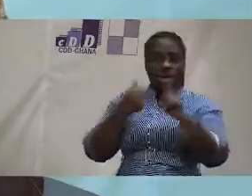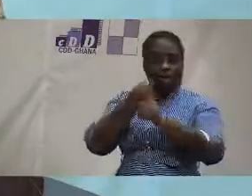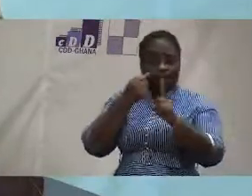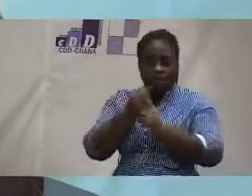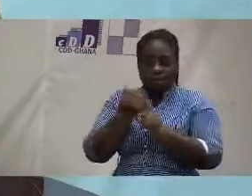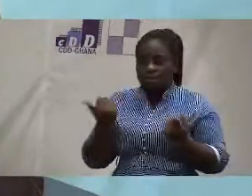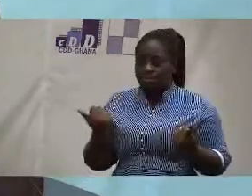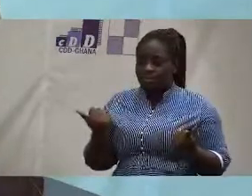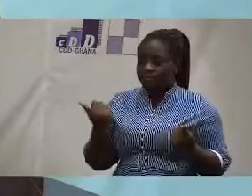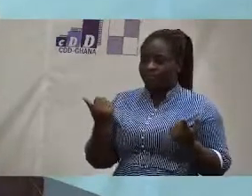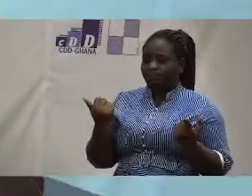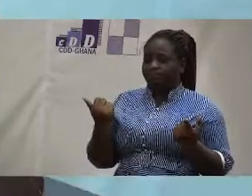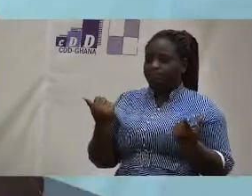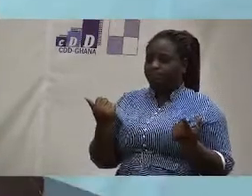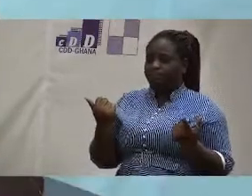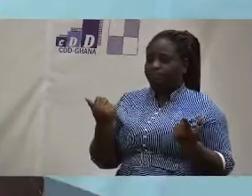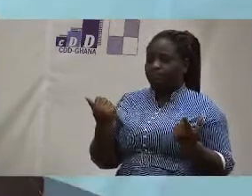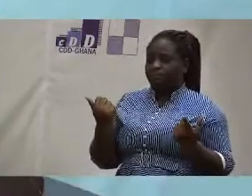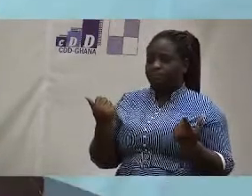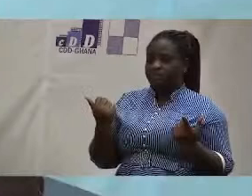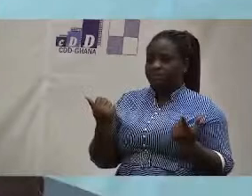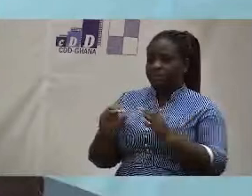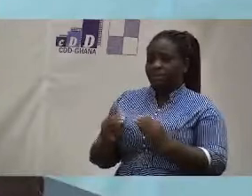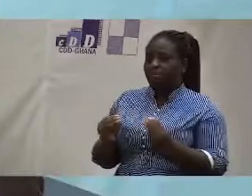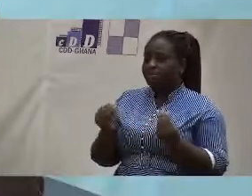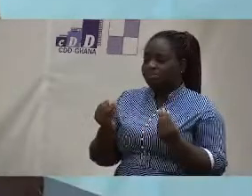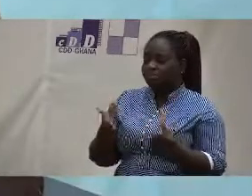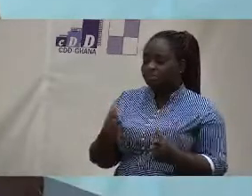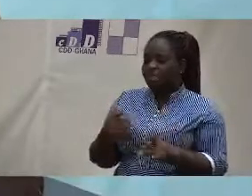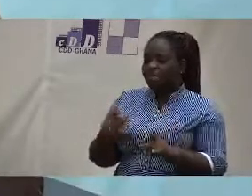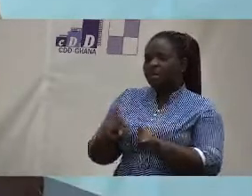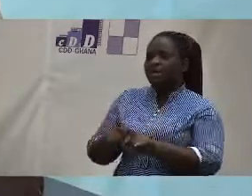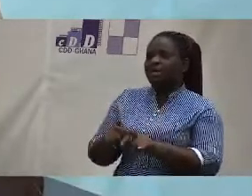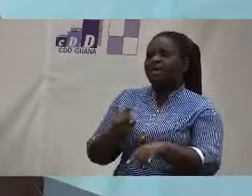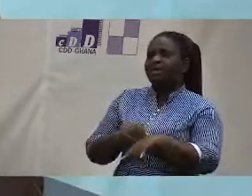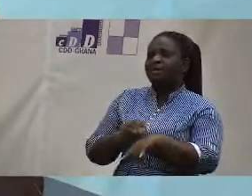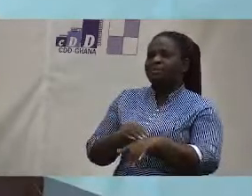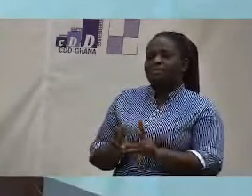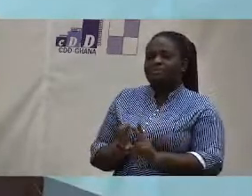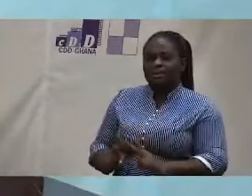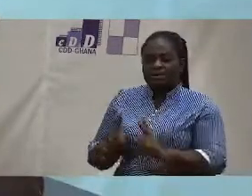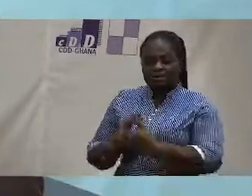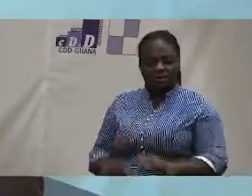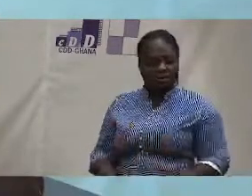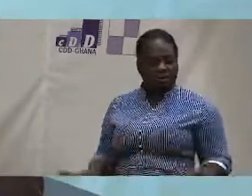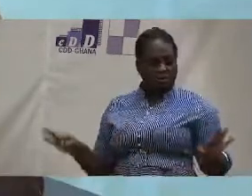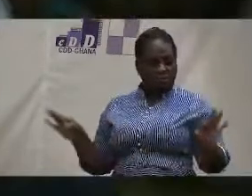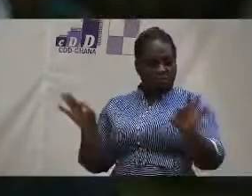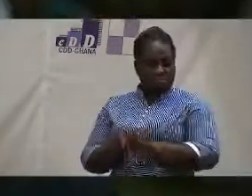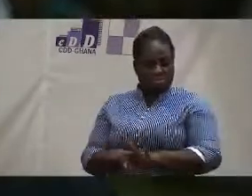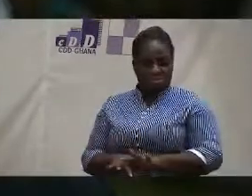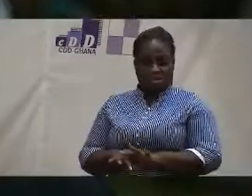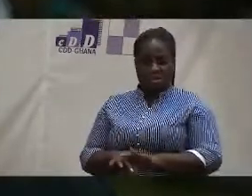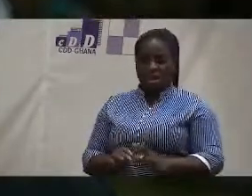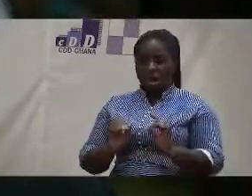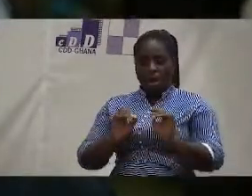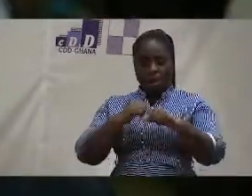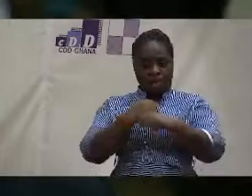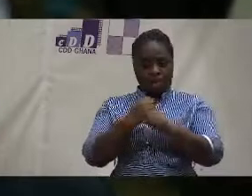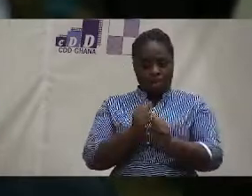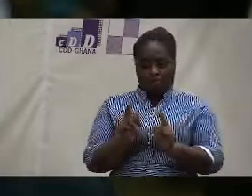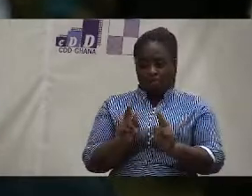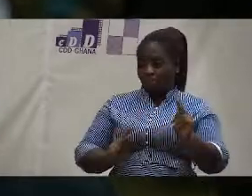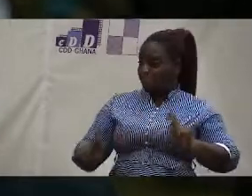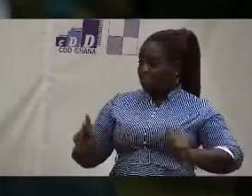and operation service providers as very, very important sets of people that